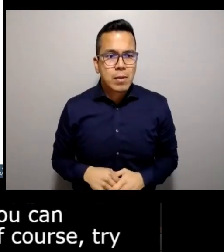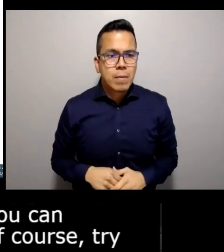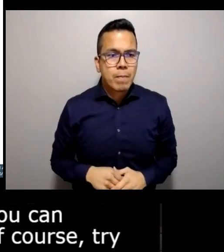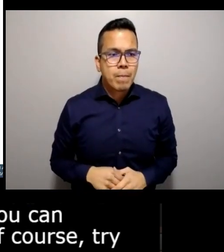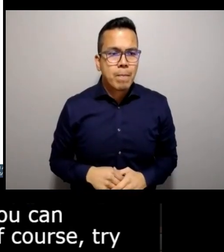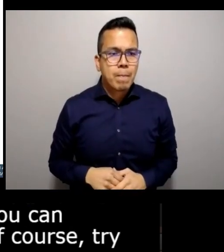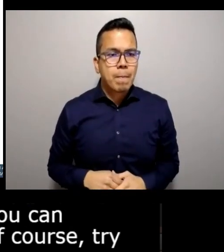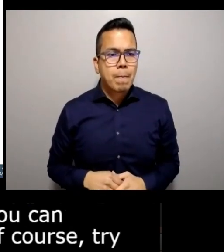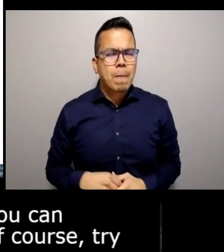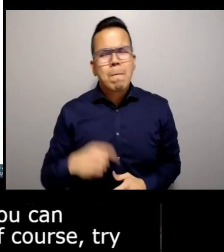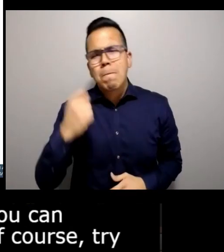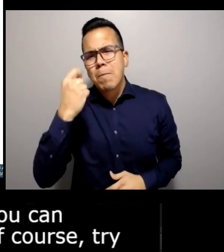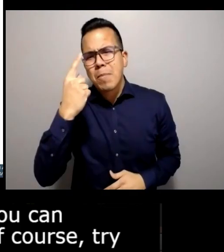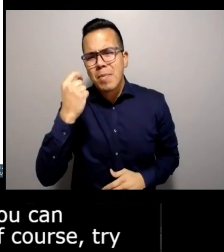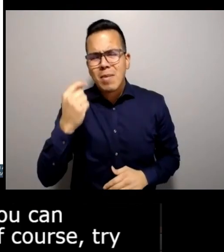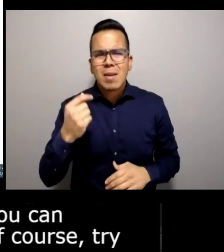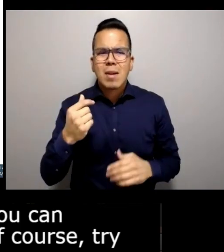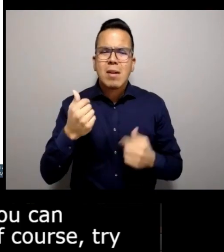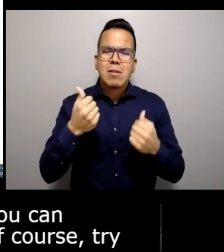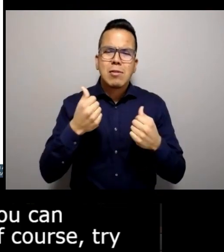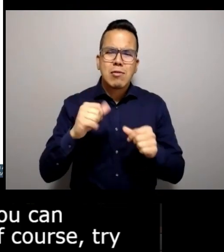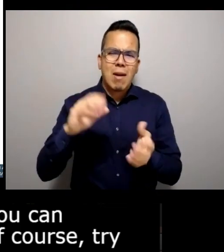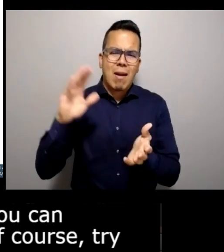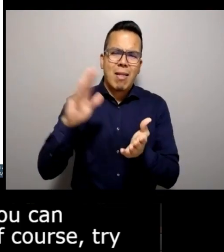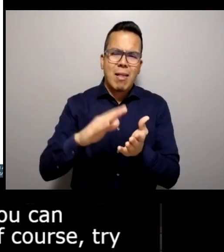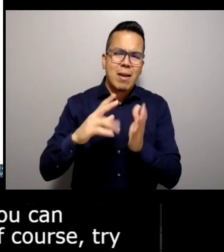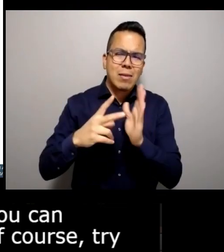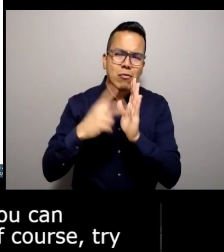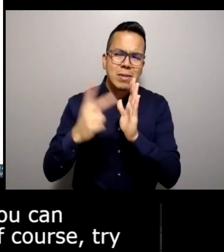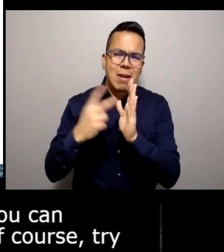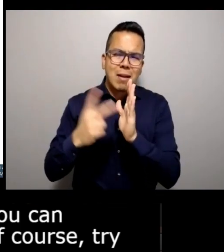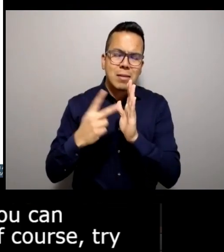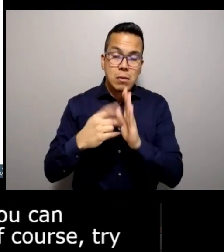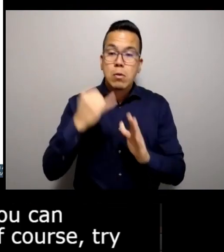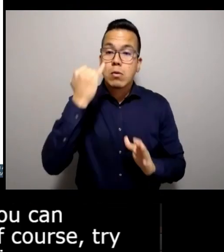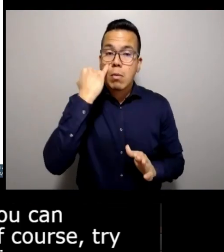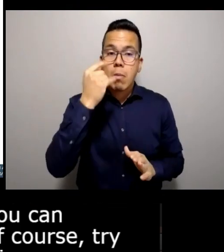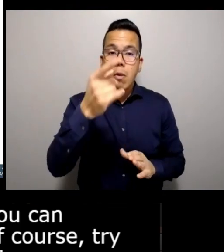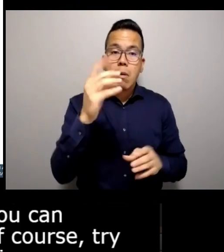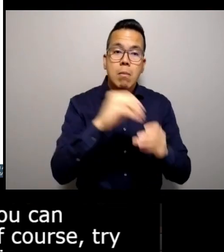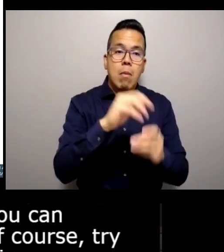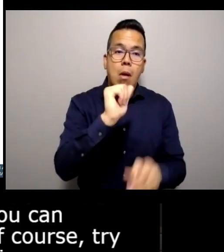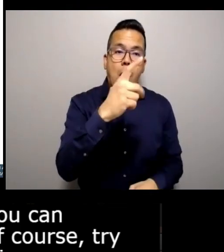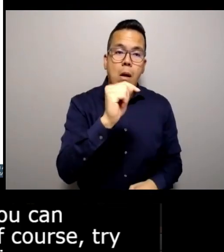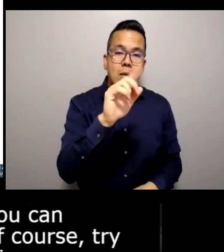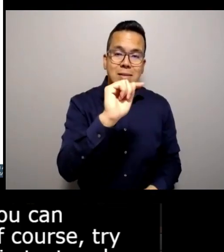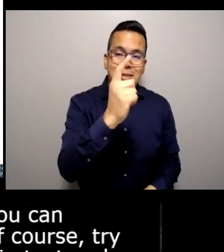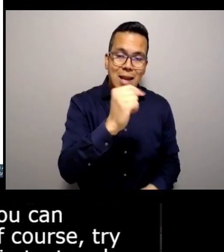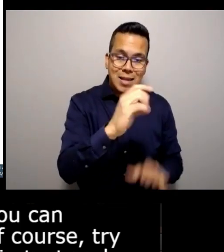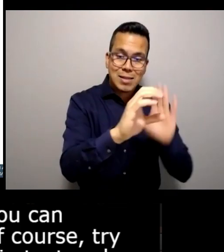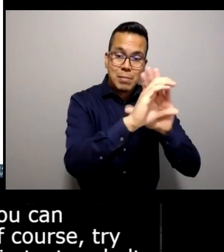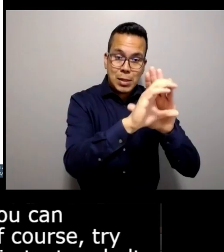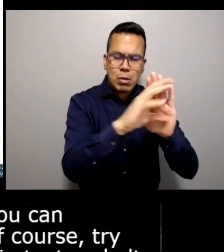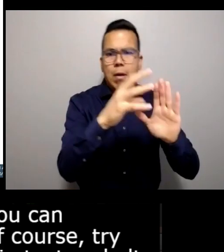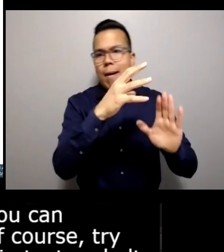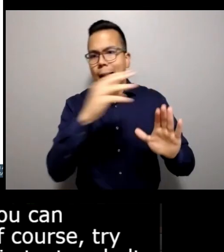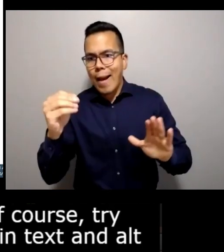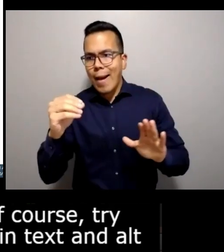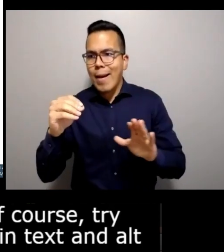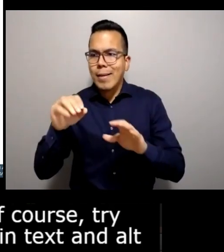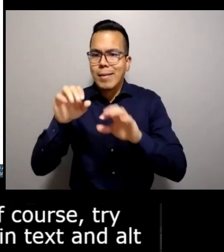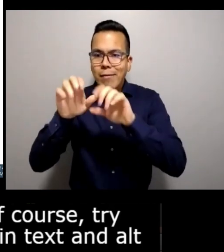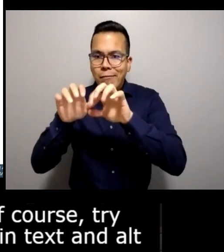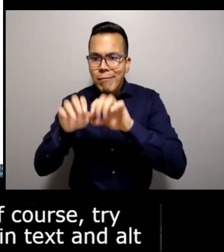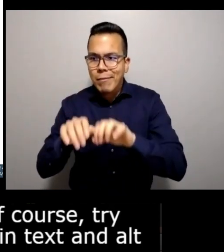descriptions in text and alt text and in also in controlled text fields such